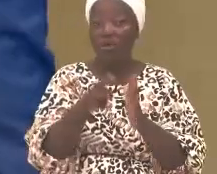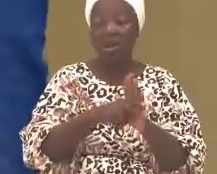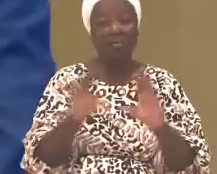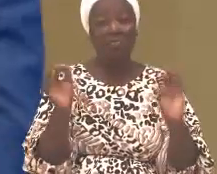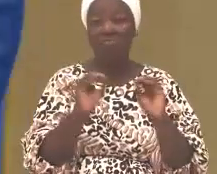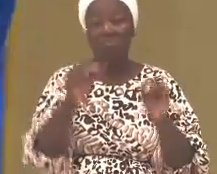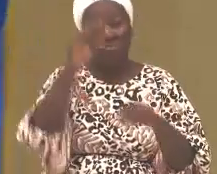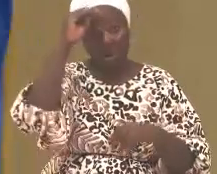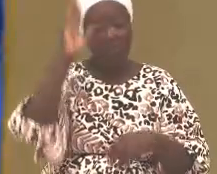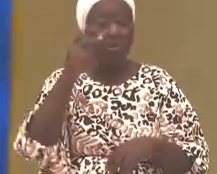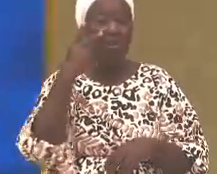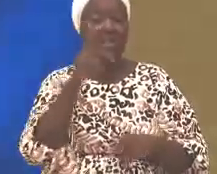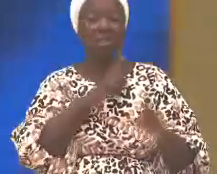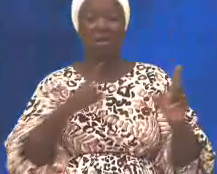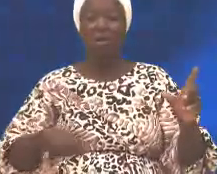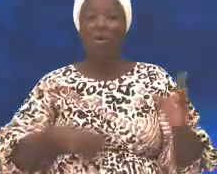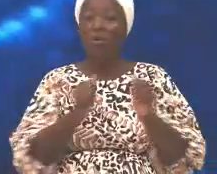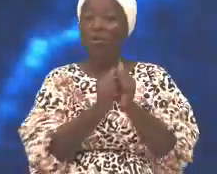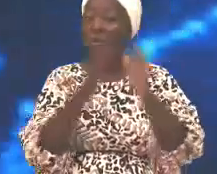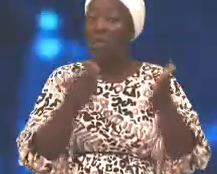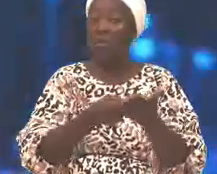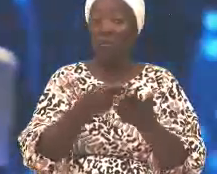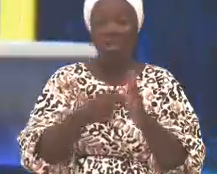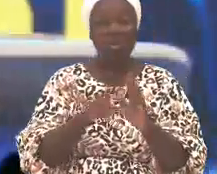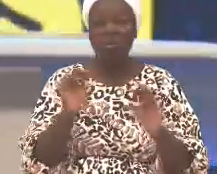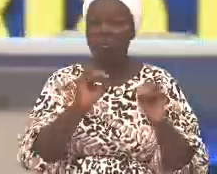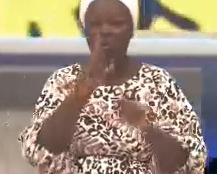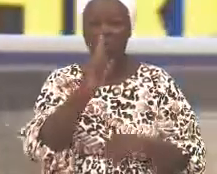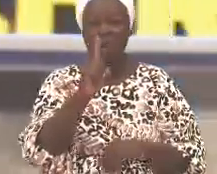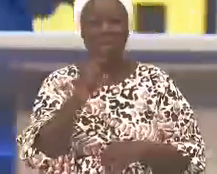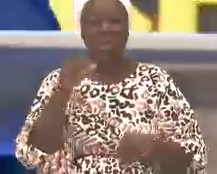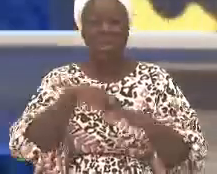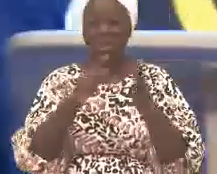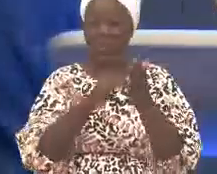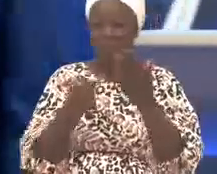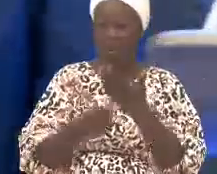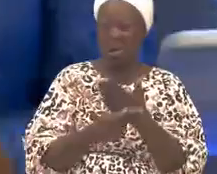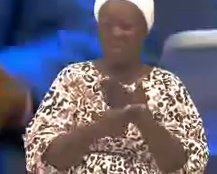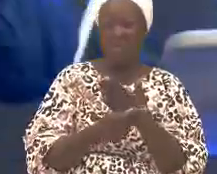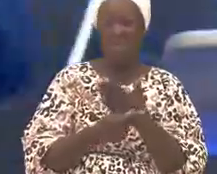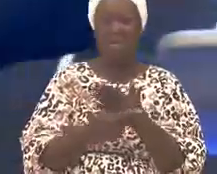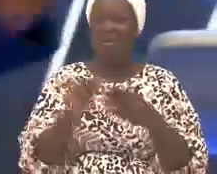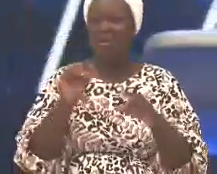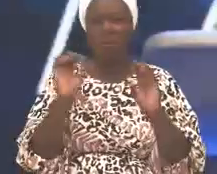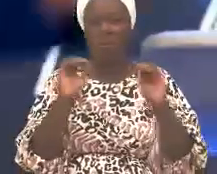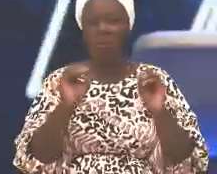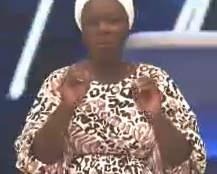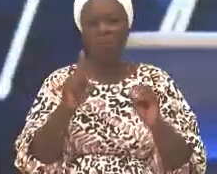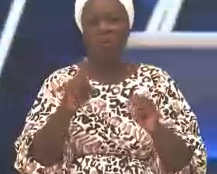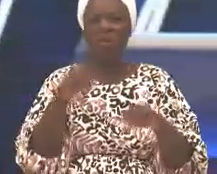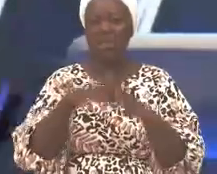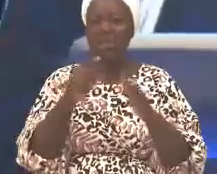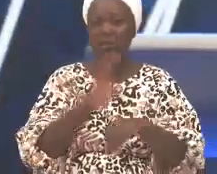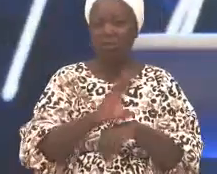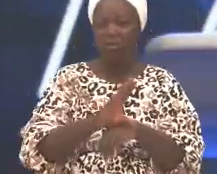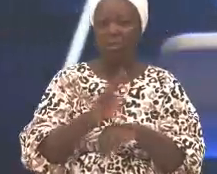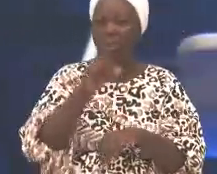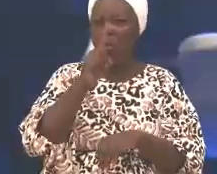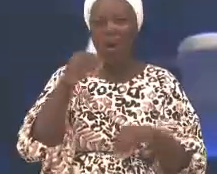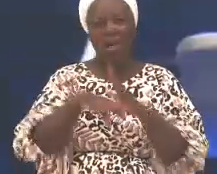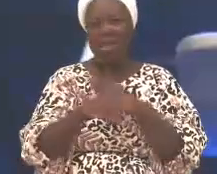see the Lord. Without holiness, no one in the crusade, no one in the church, no one in any country